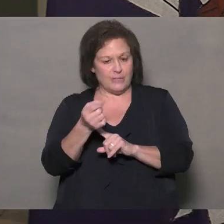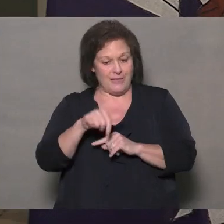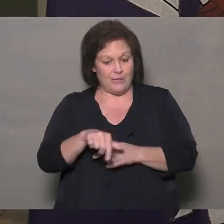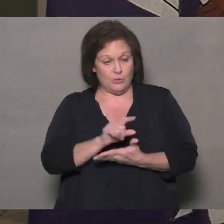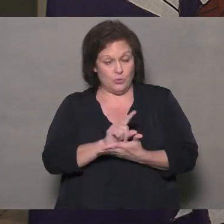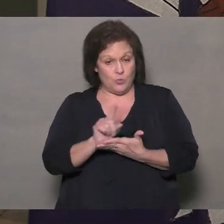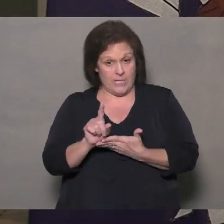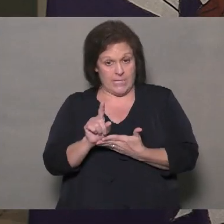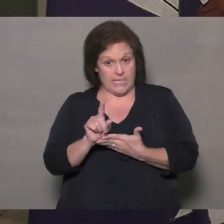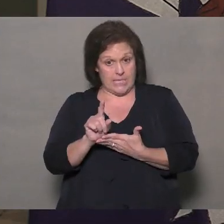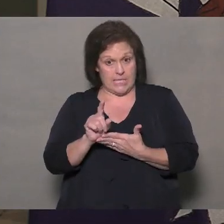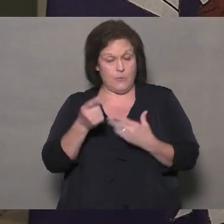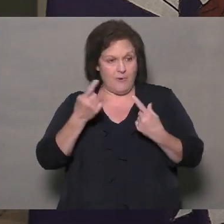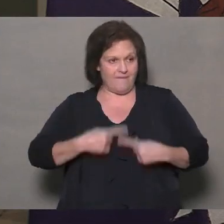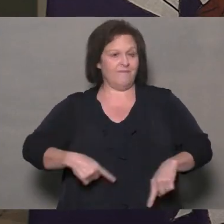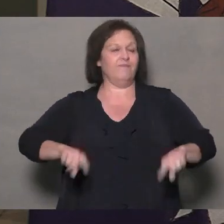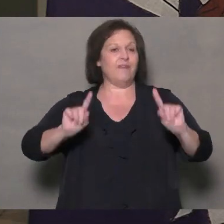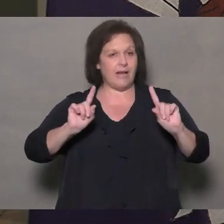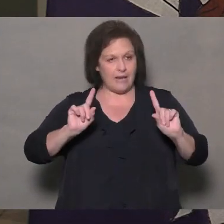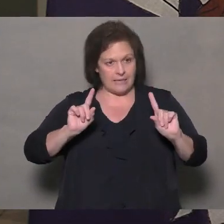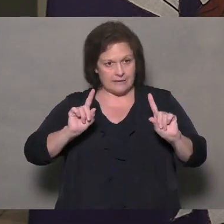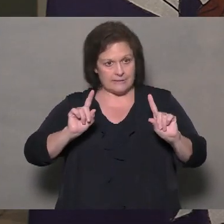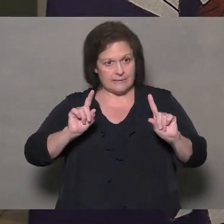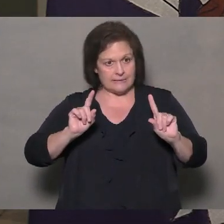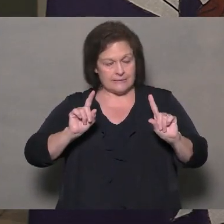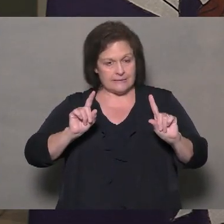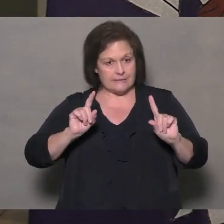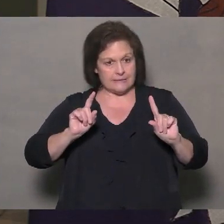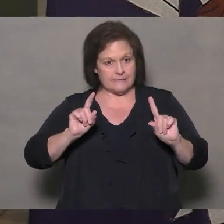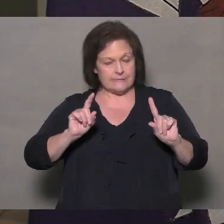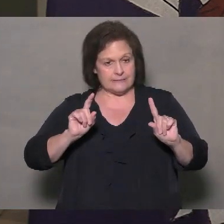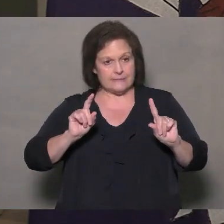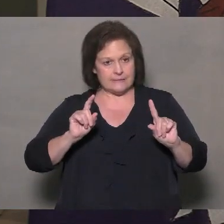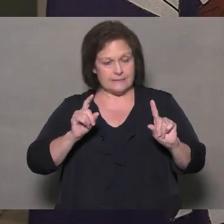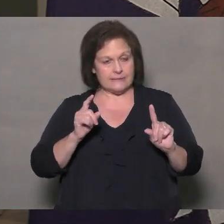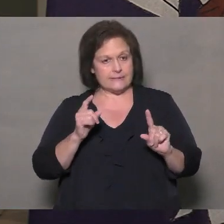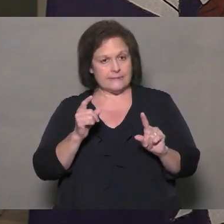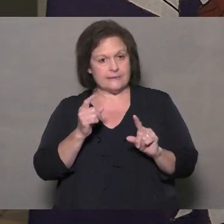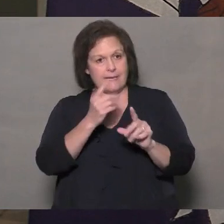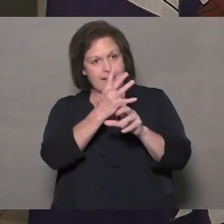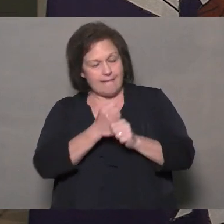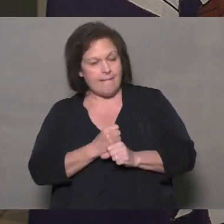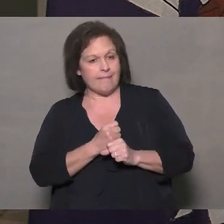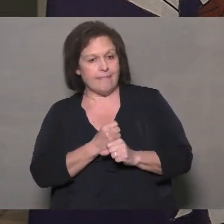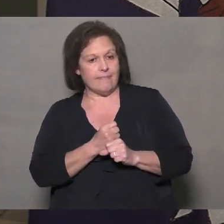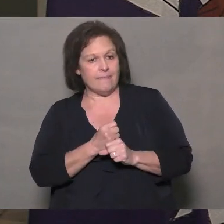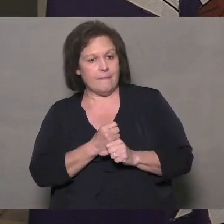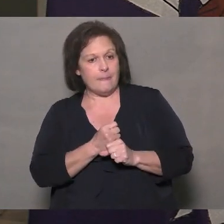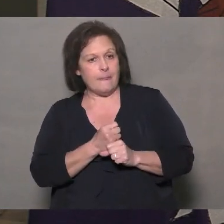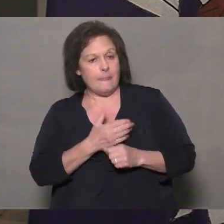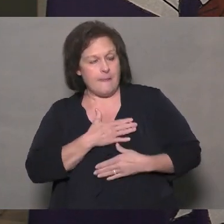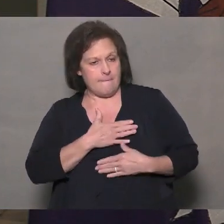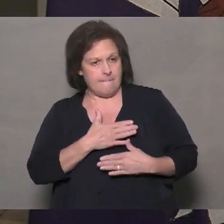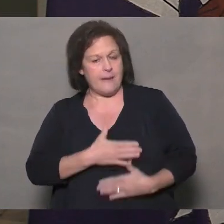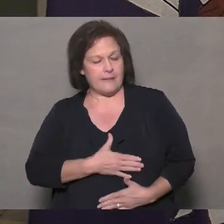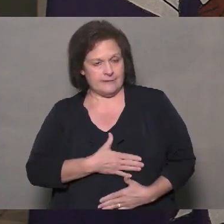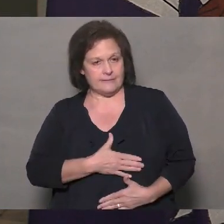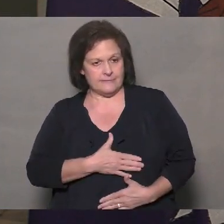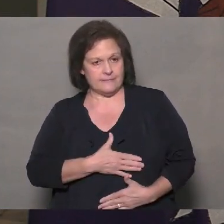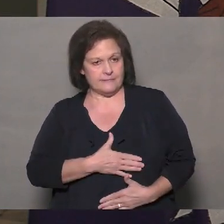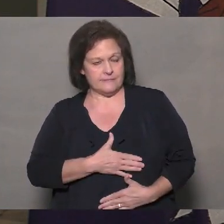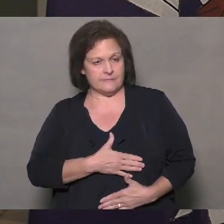week, we finally achieved some degree of closure with the recovery of our people's